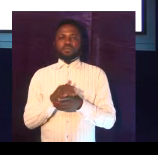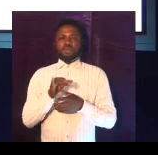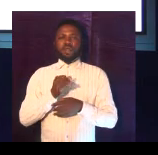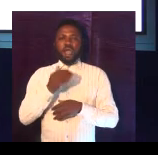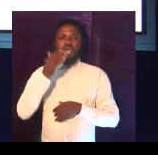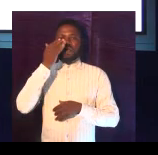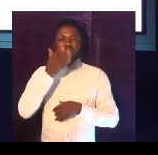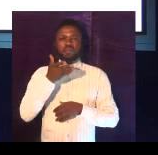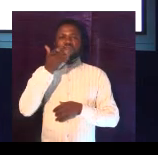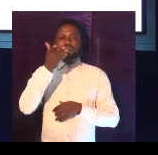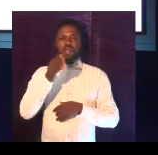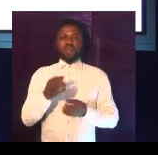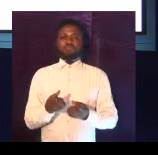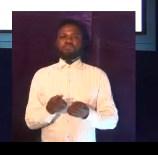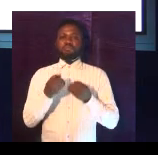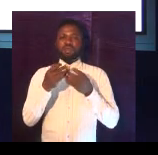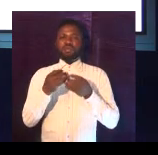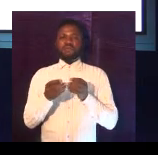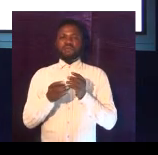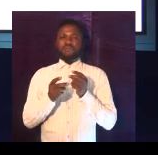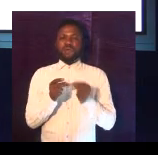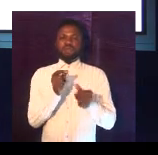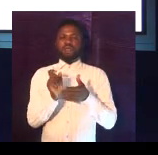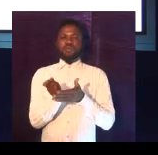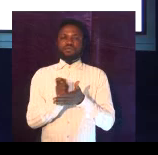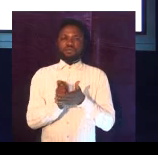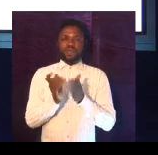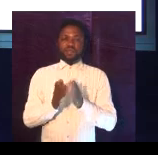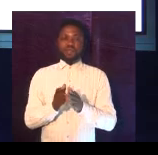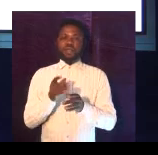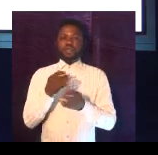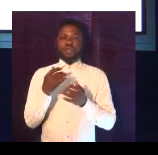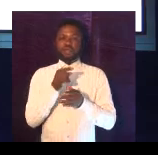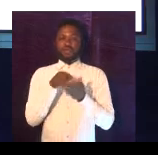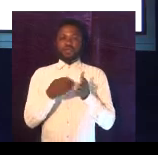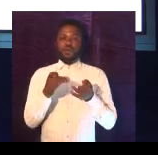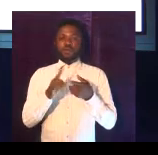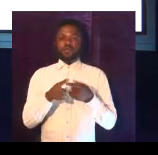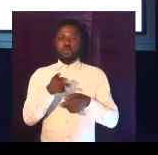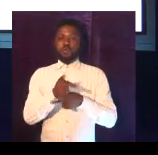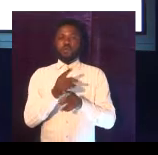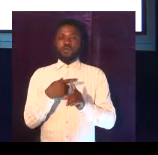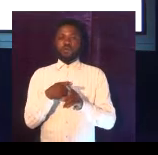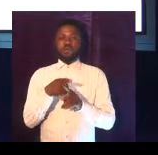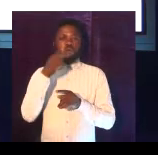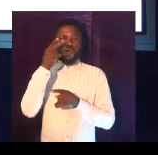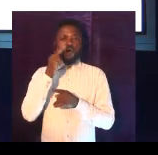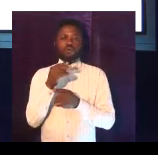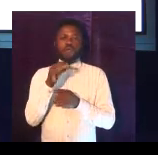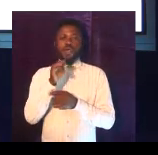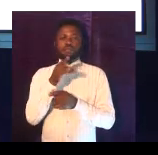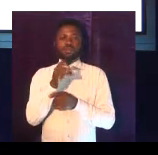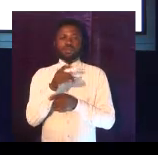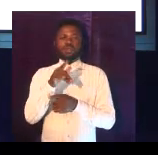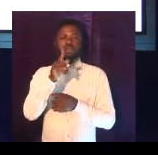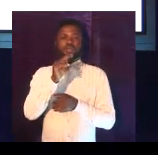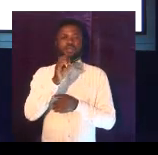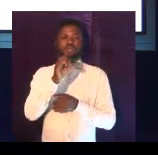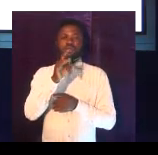Yes, I know there are so many fast writers among you. And this word, I'm going to borrow it from Uncle Agbaje's class. And the word